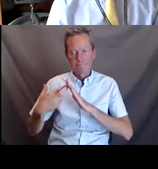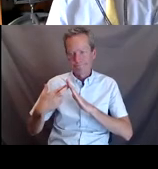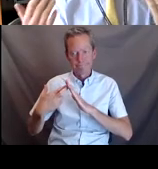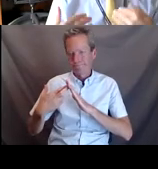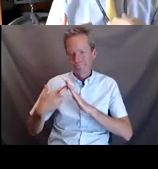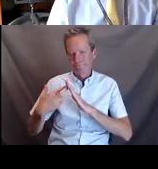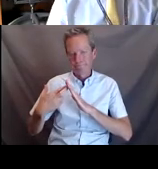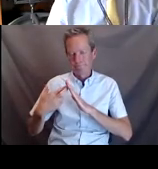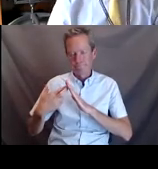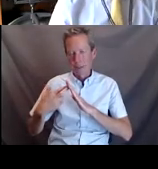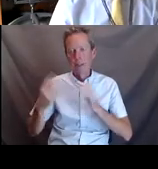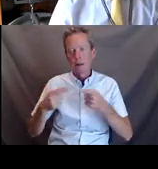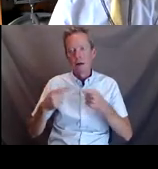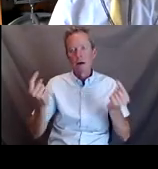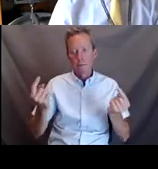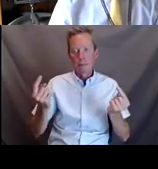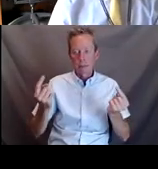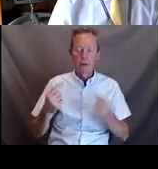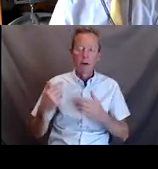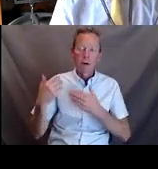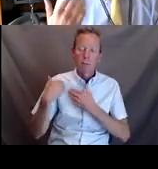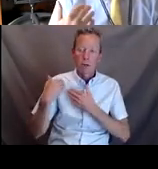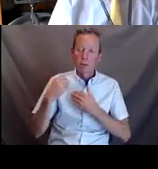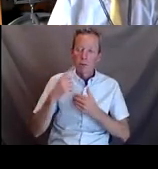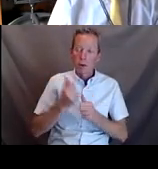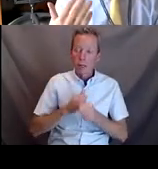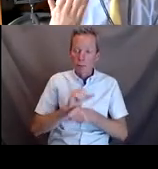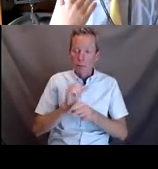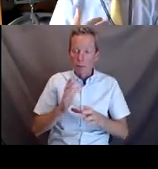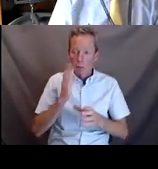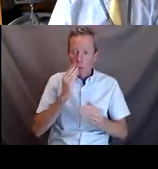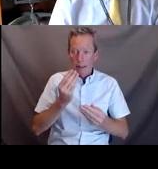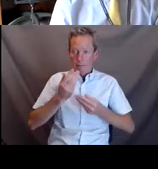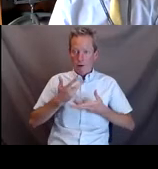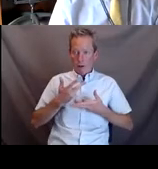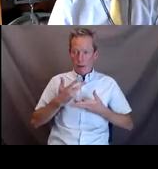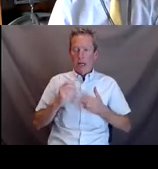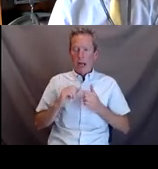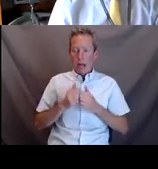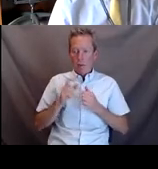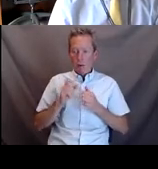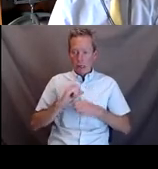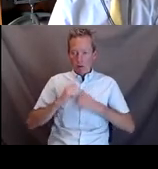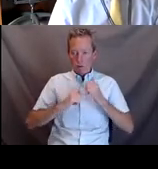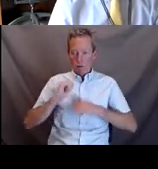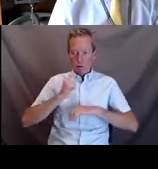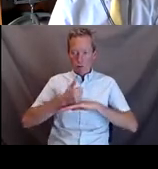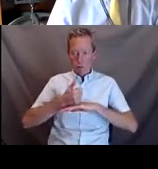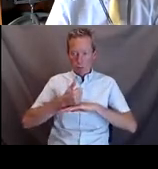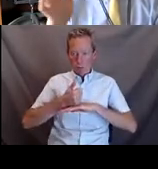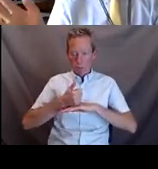actually the other way around. The responsibilities of each employee are going to help inform us how things need to be structured